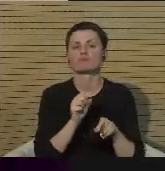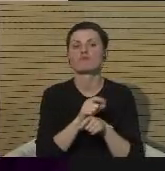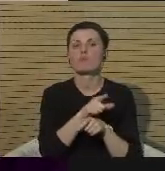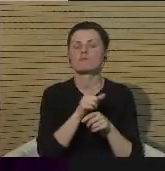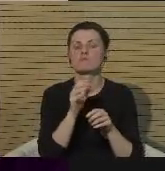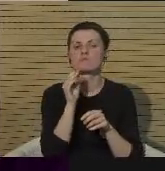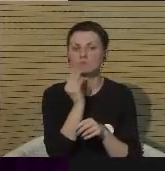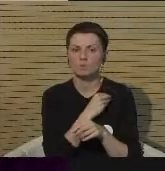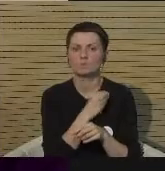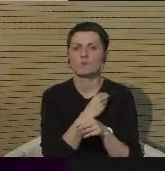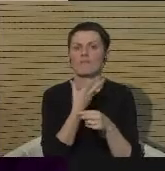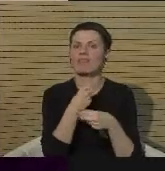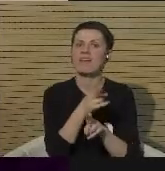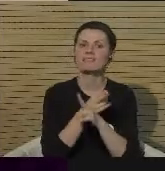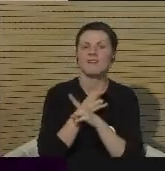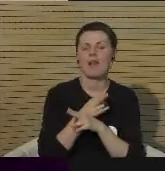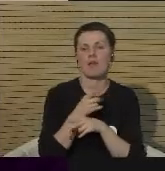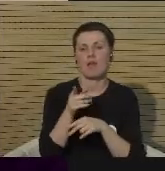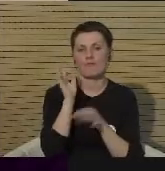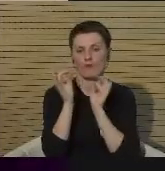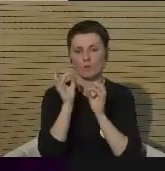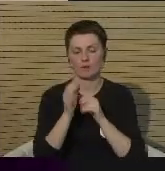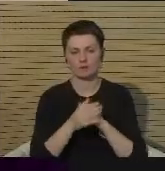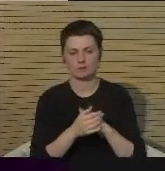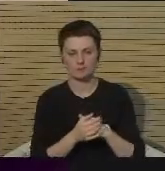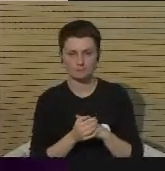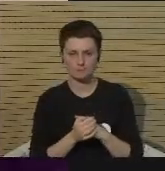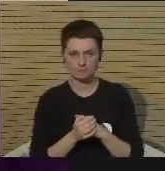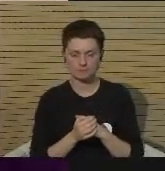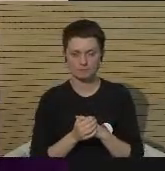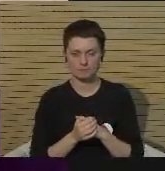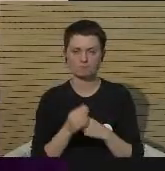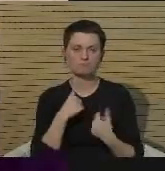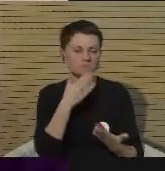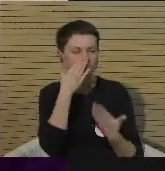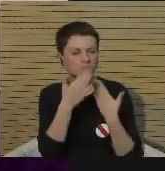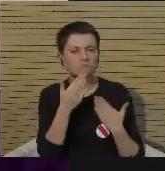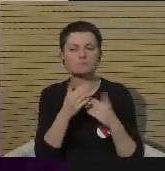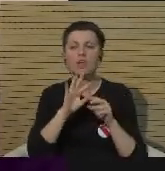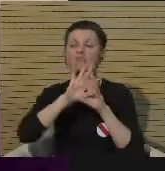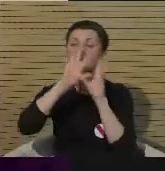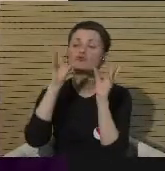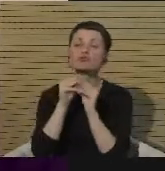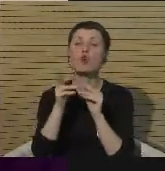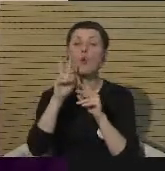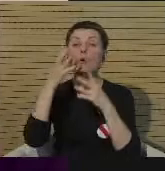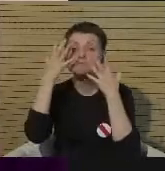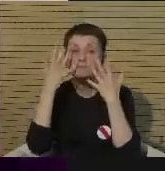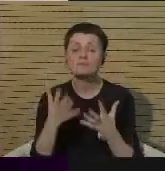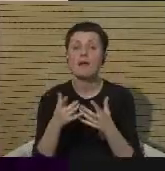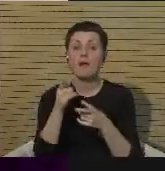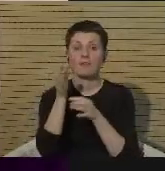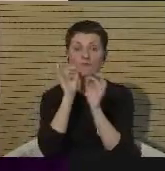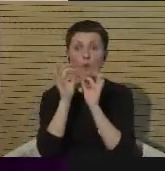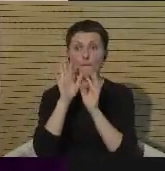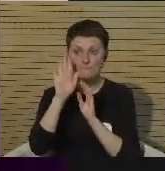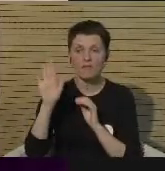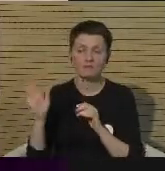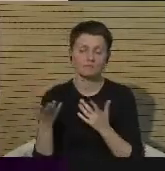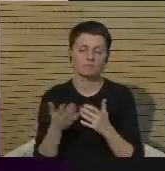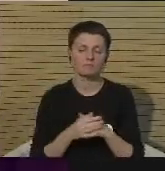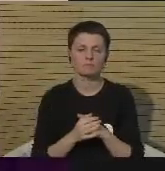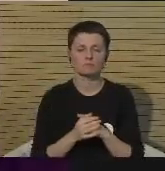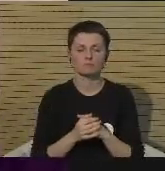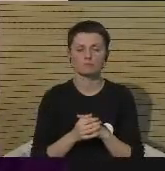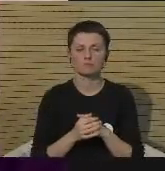to quality information, independent, non-propaganda information. I strongly believe that those who would like